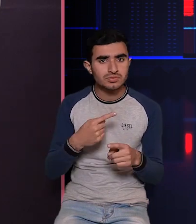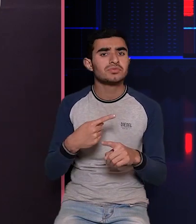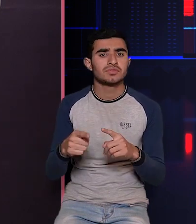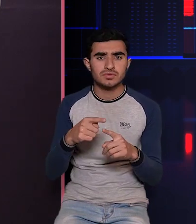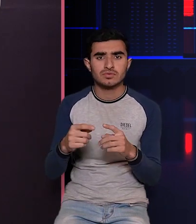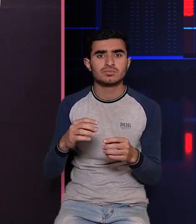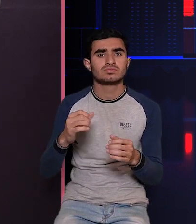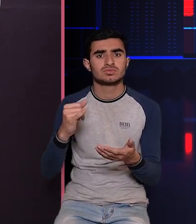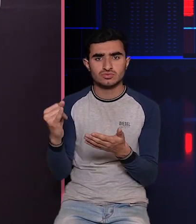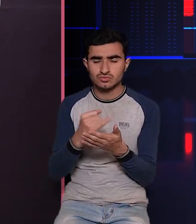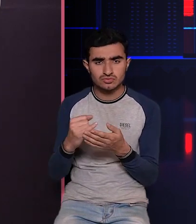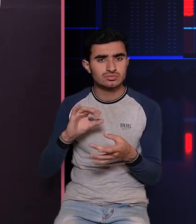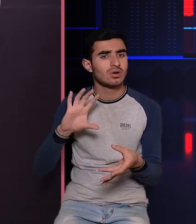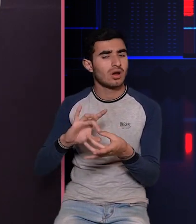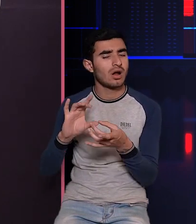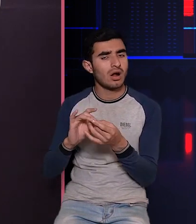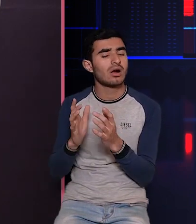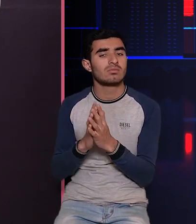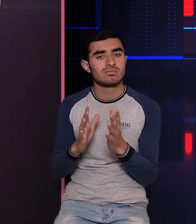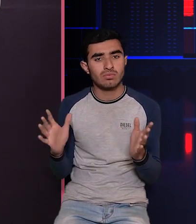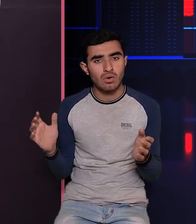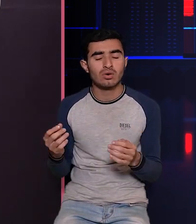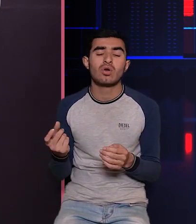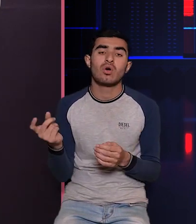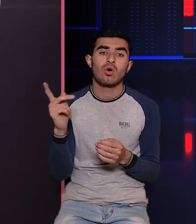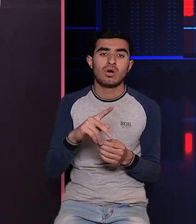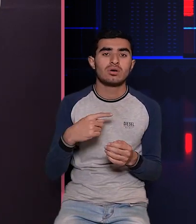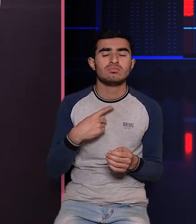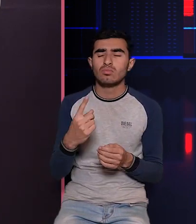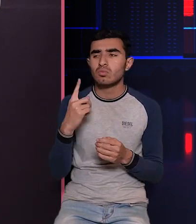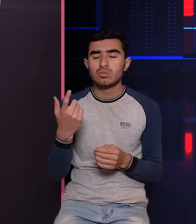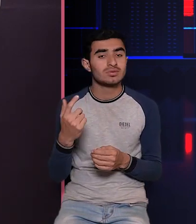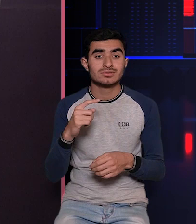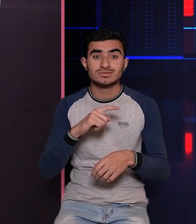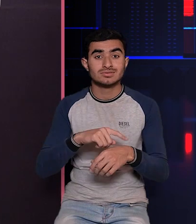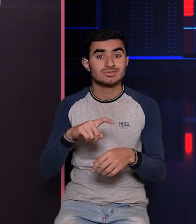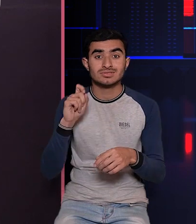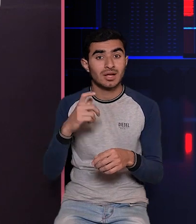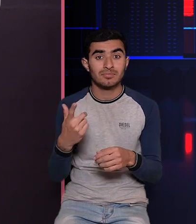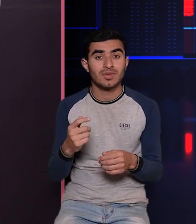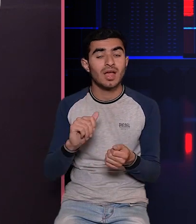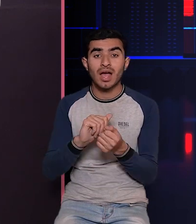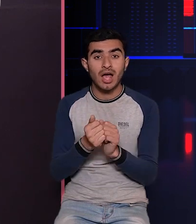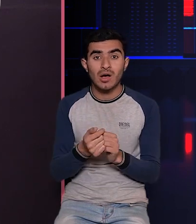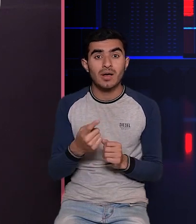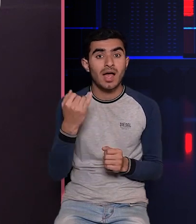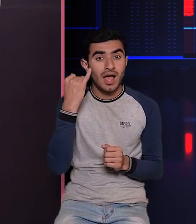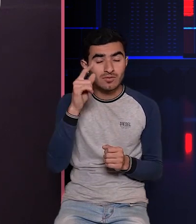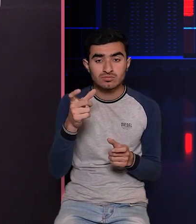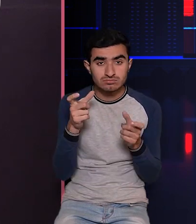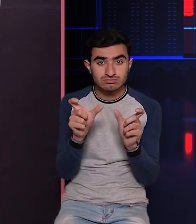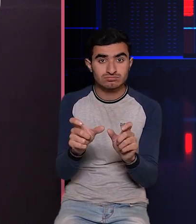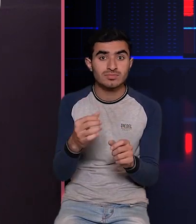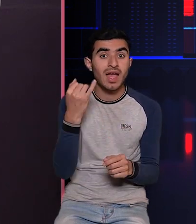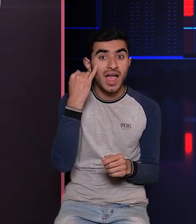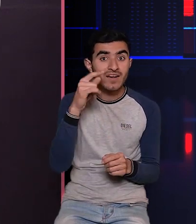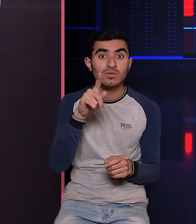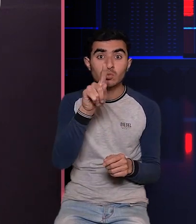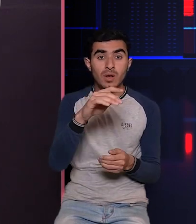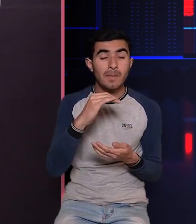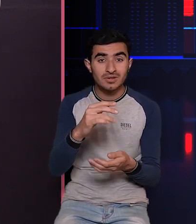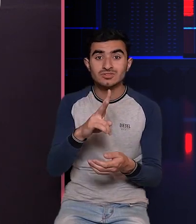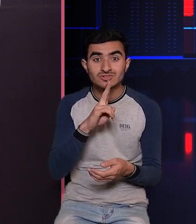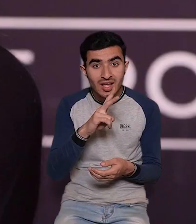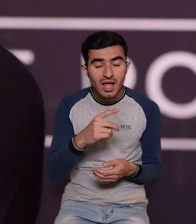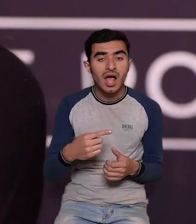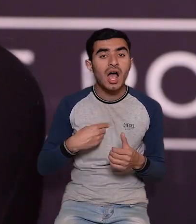arts and artists are becoming part of the mainstream conversations. And one of the desired disciplines now to actually invest, and if your child says, I want to be